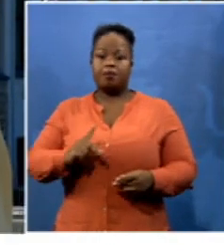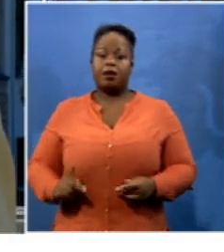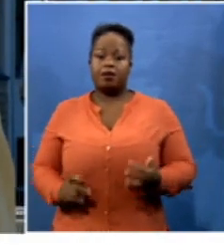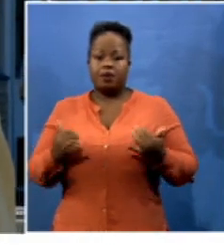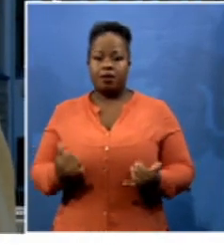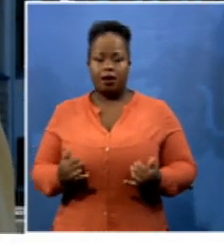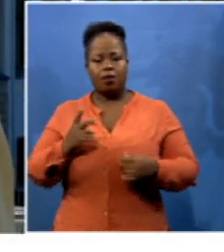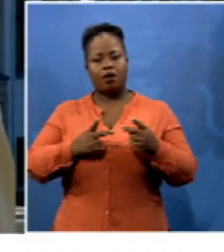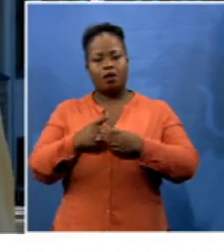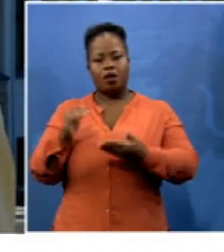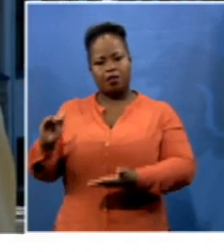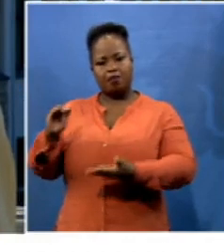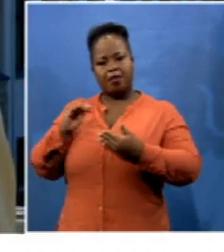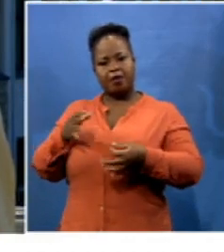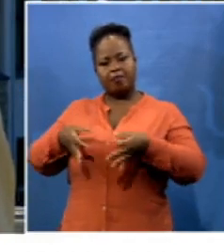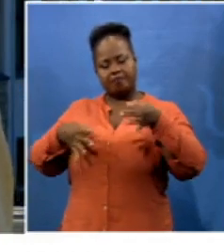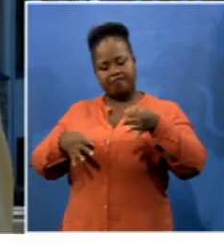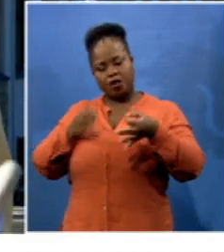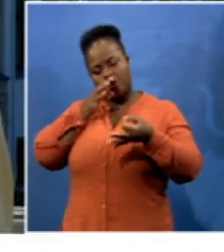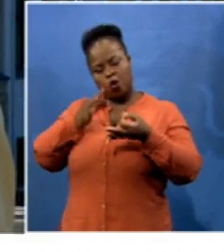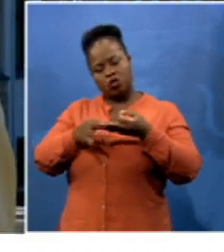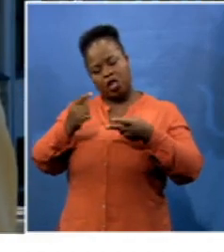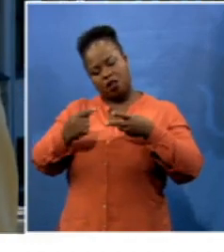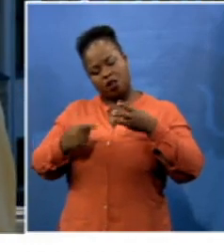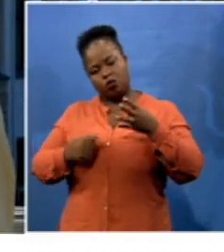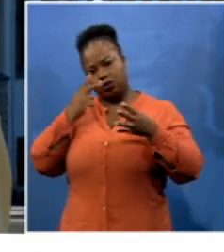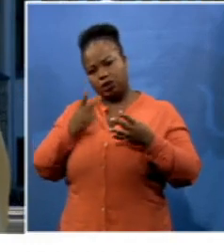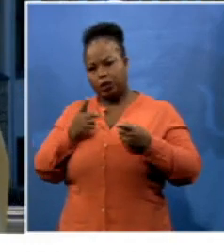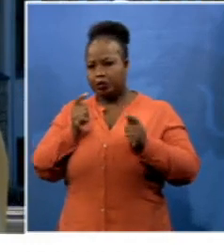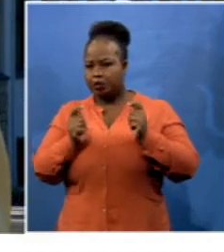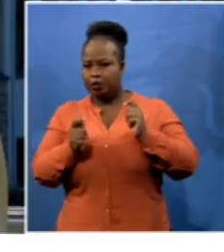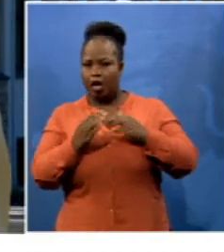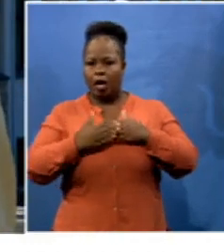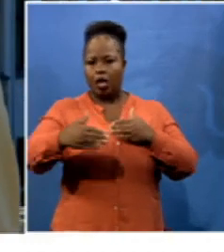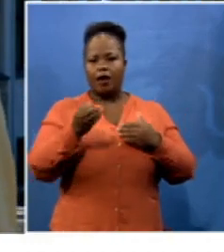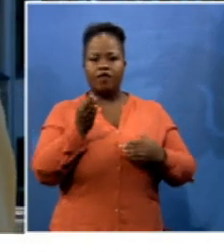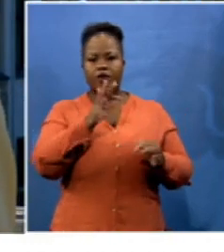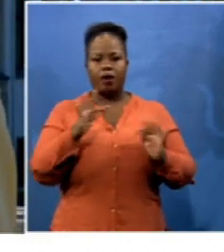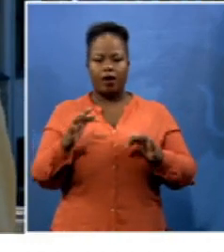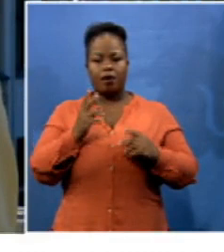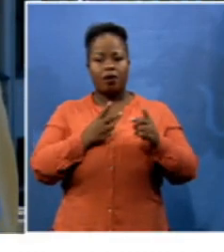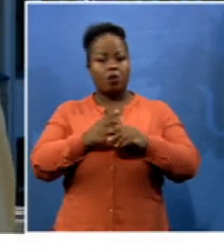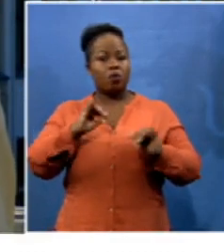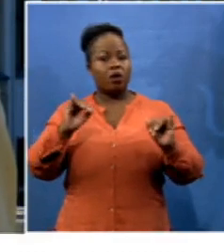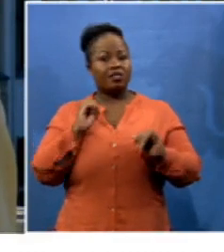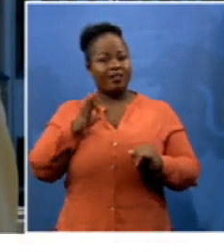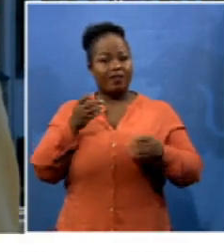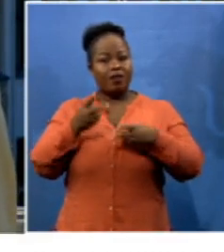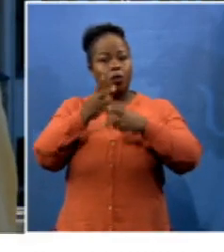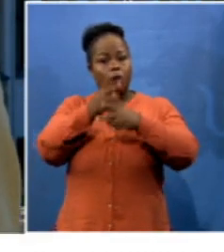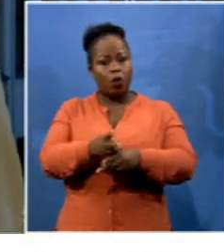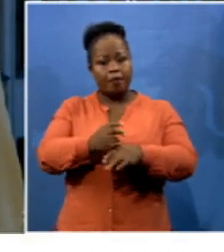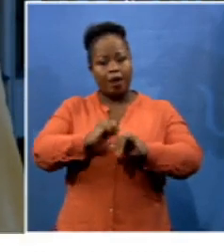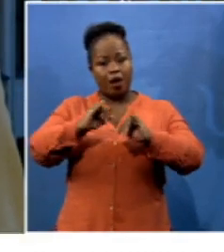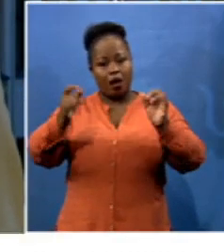has received the proposal and is looking at it to see how we can redo the way we do funerals, especially if these funerals are leading to a rise